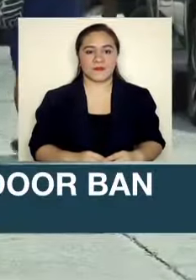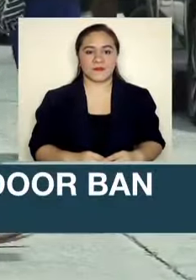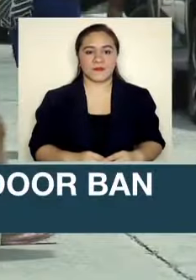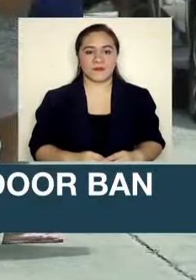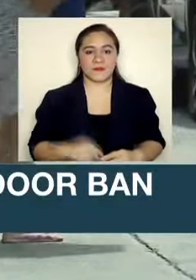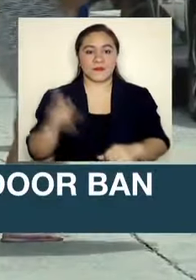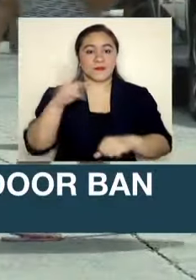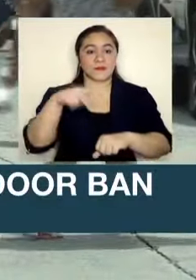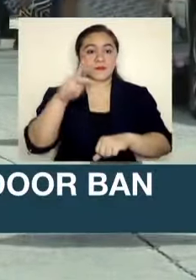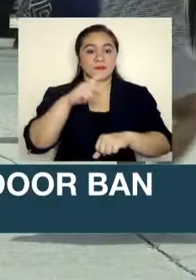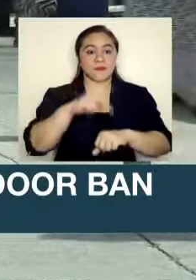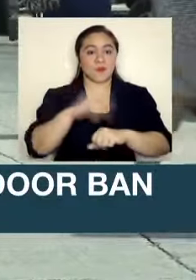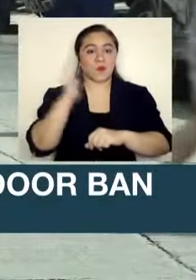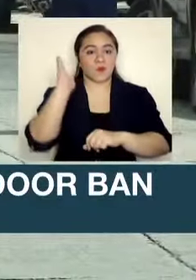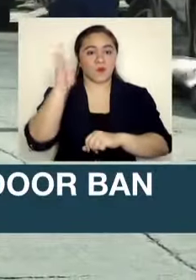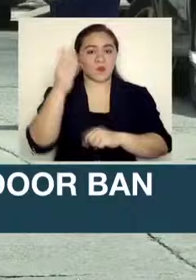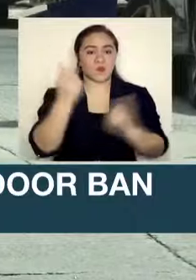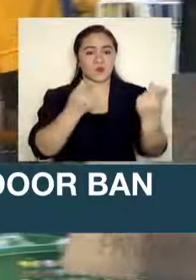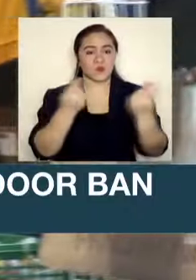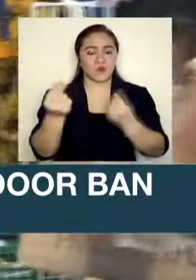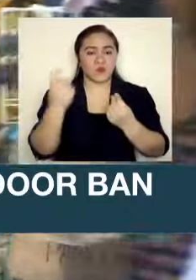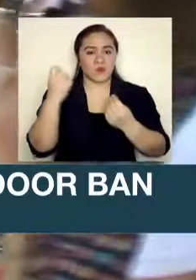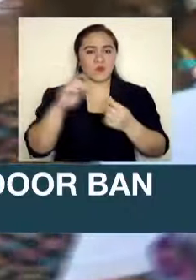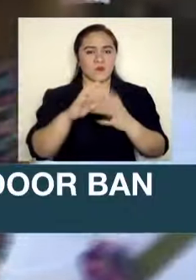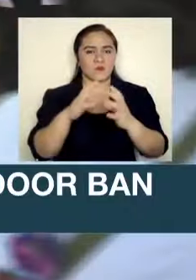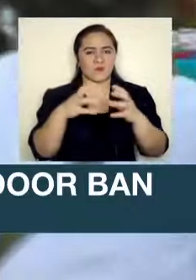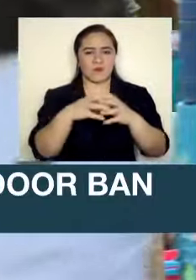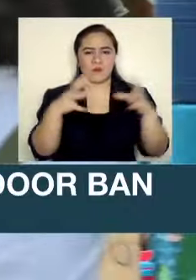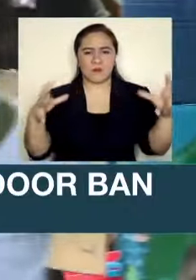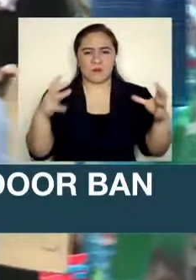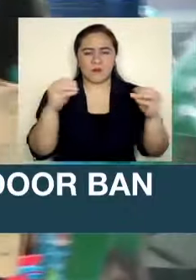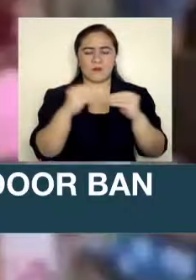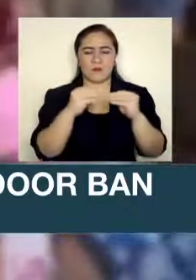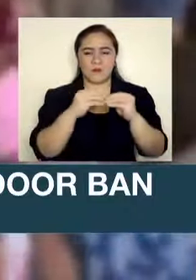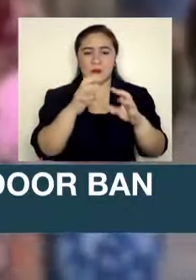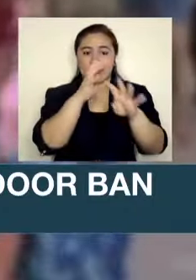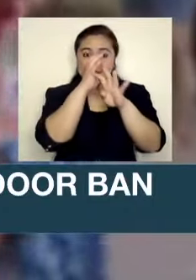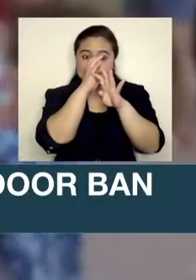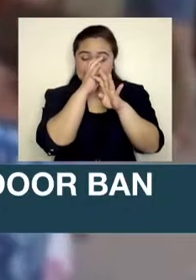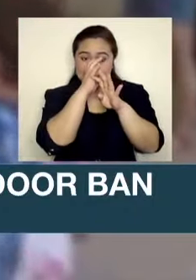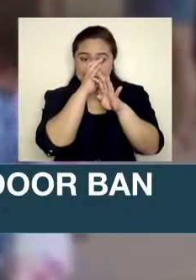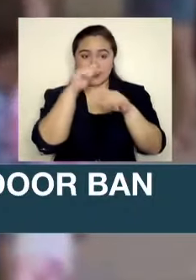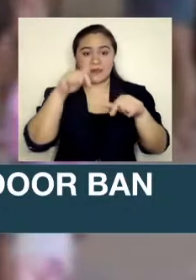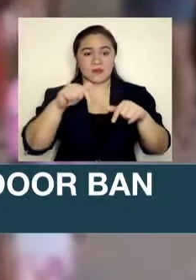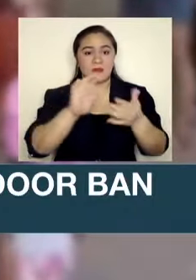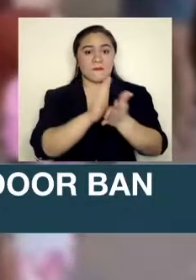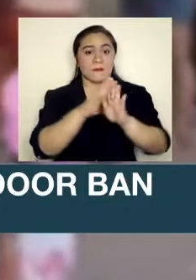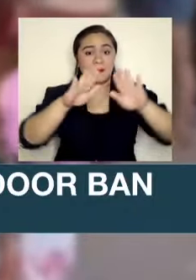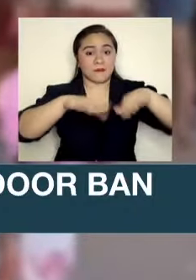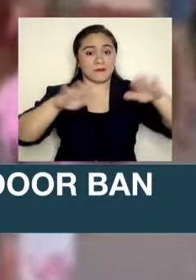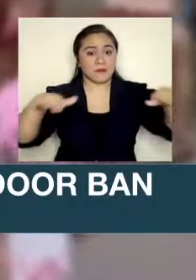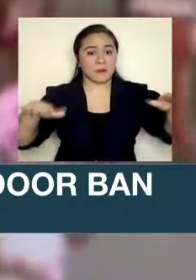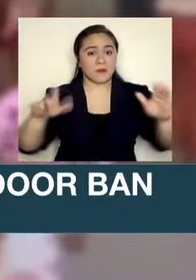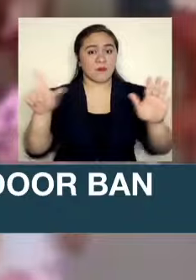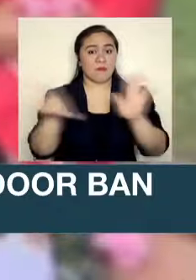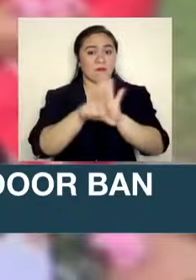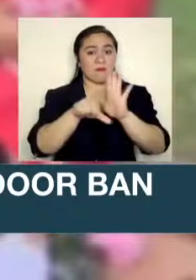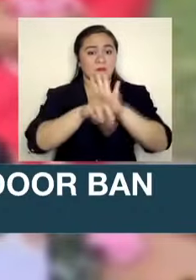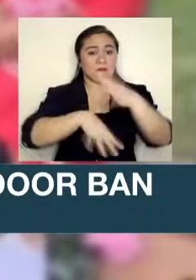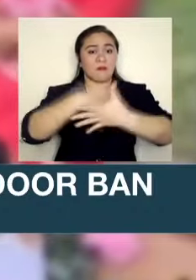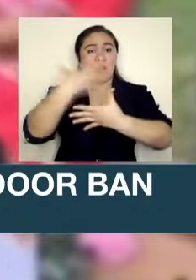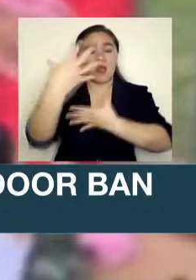The Philippines will implement tighter quarantine restrictions and reimpose the outdoor ban on children after it confirmed the